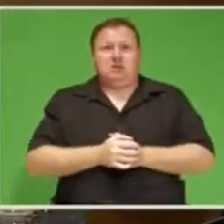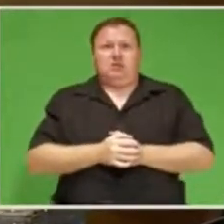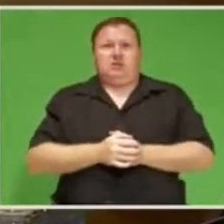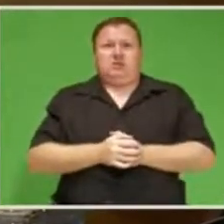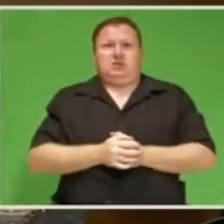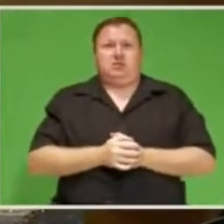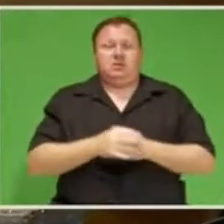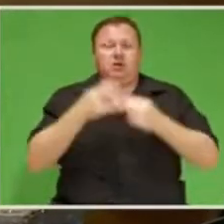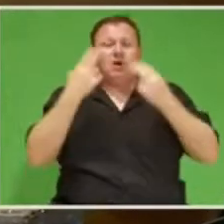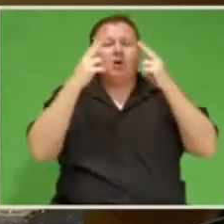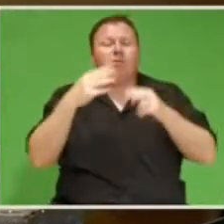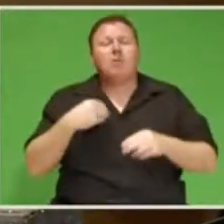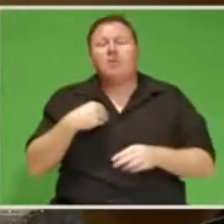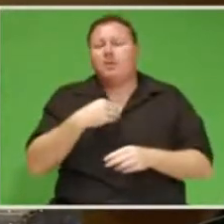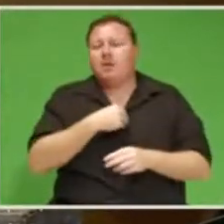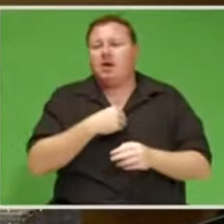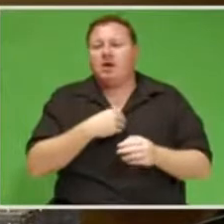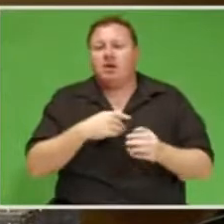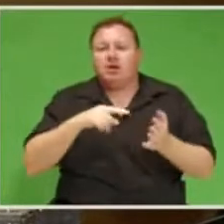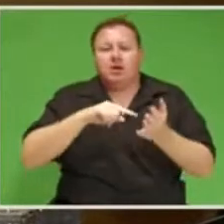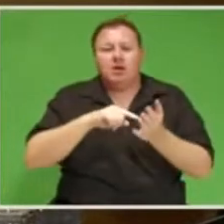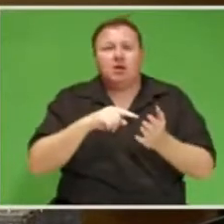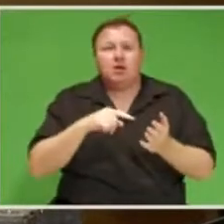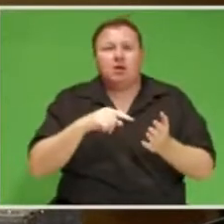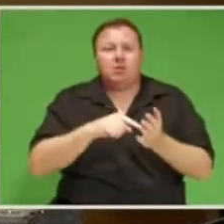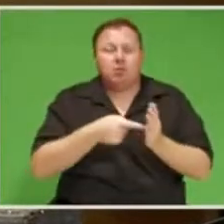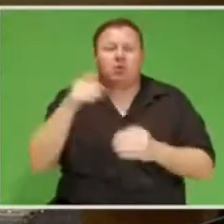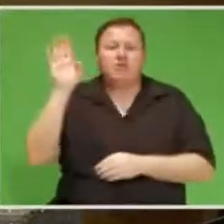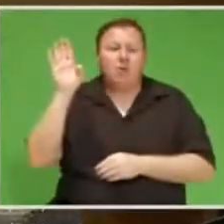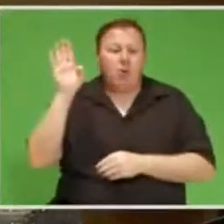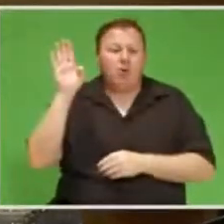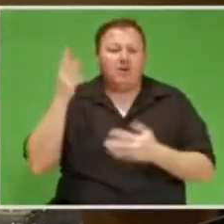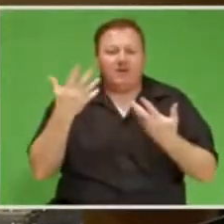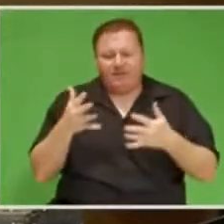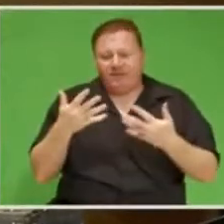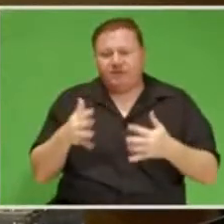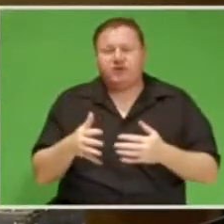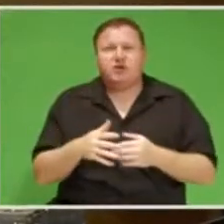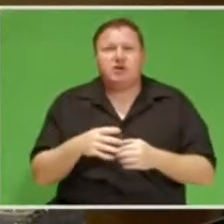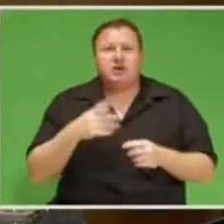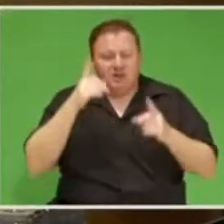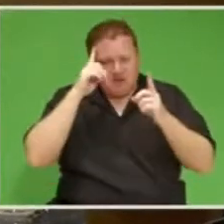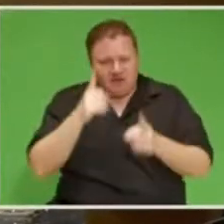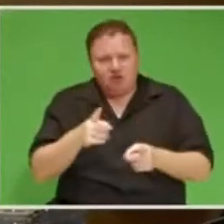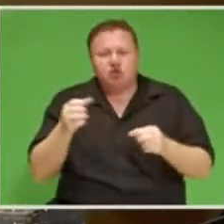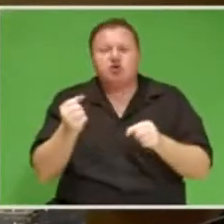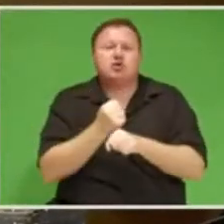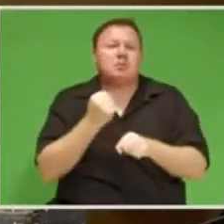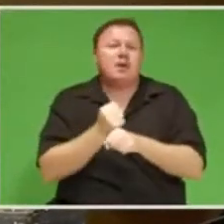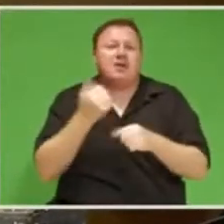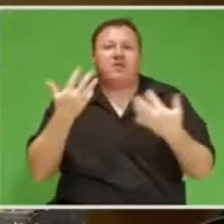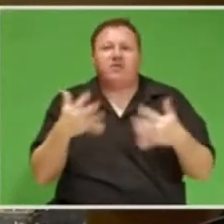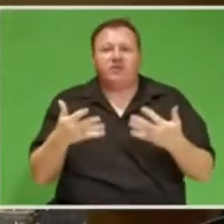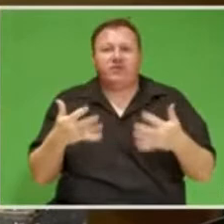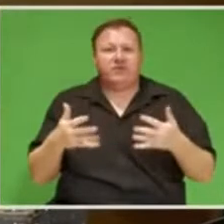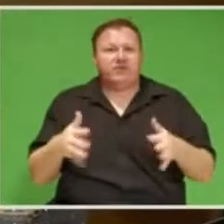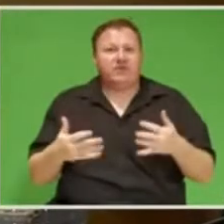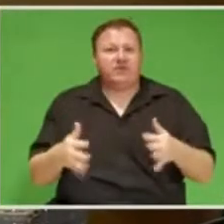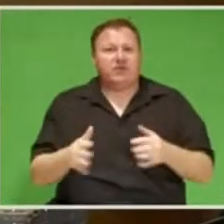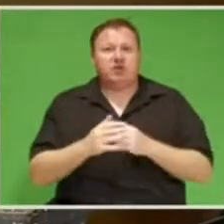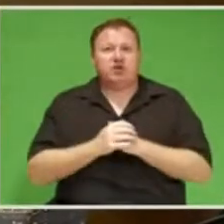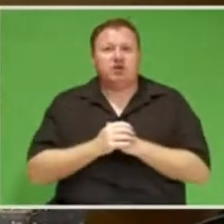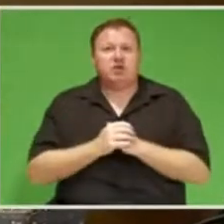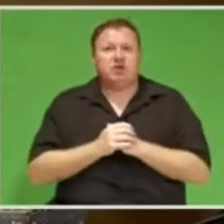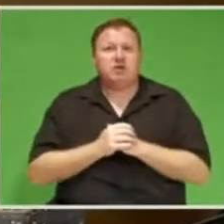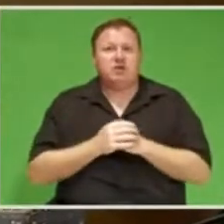a point of order with honor, he has raised a point of order, I've finished ruling with that, Honorable Members, shall we